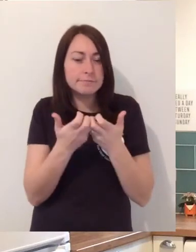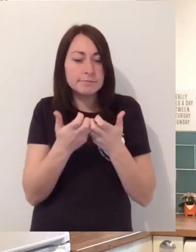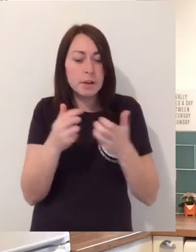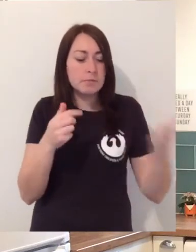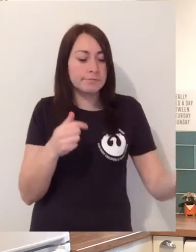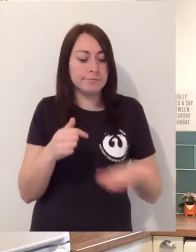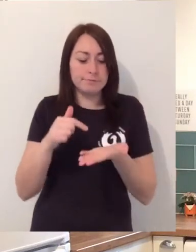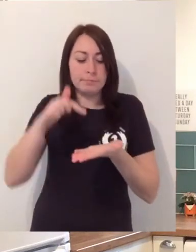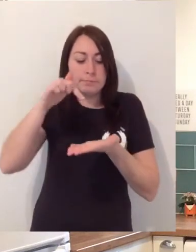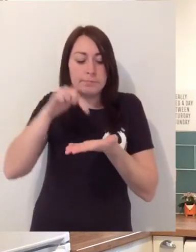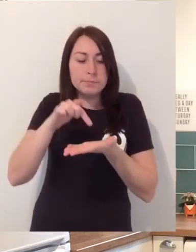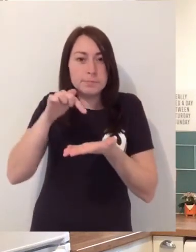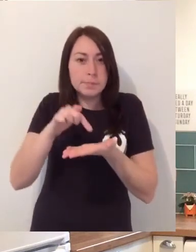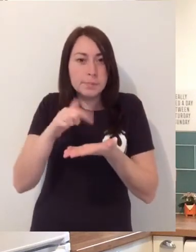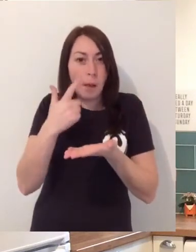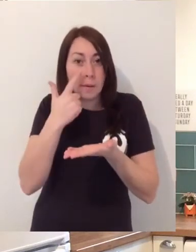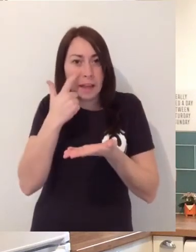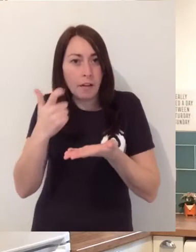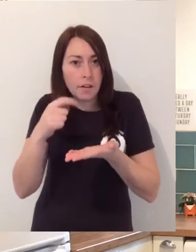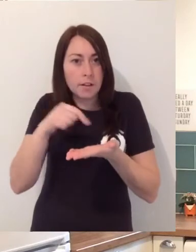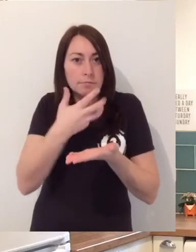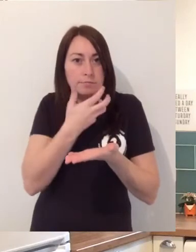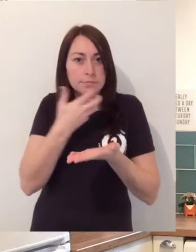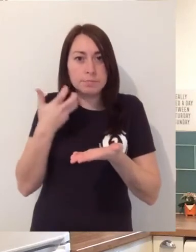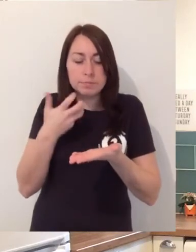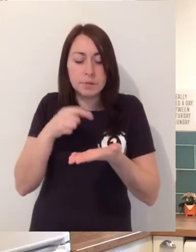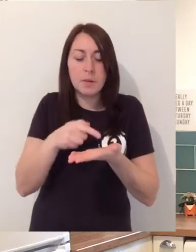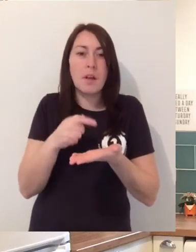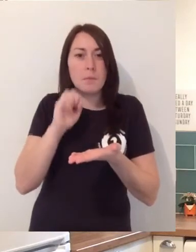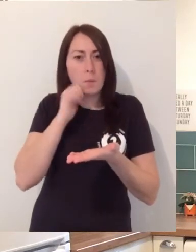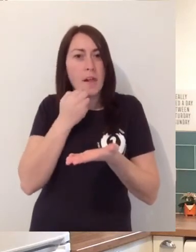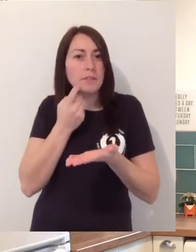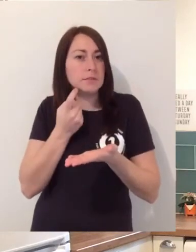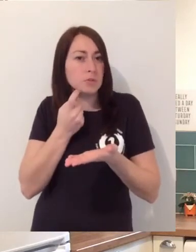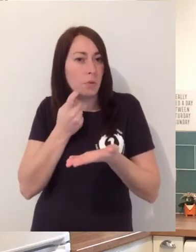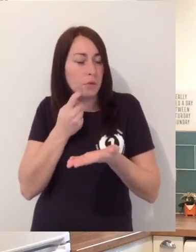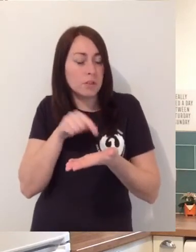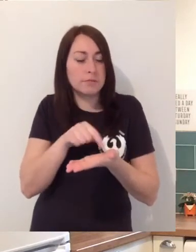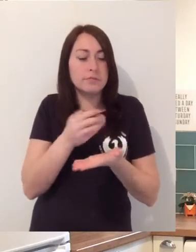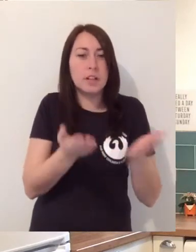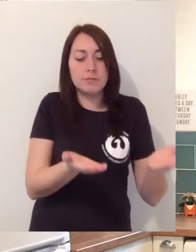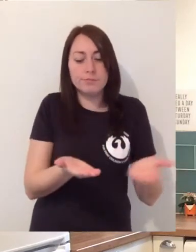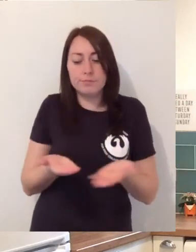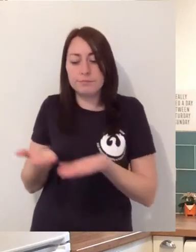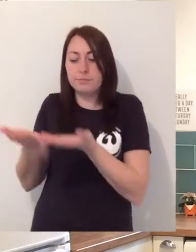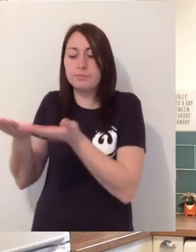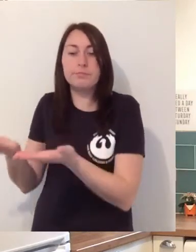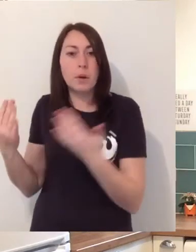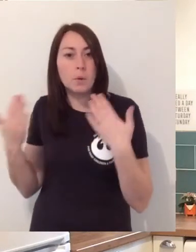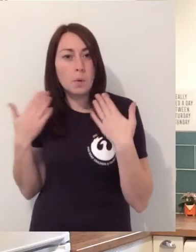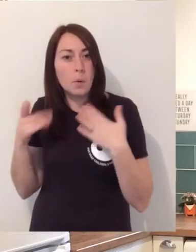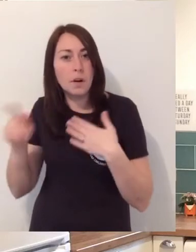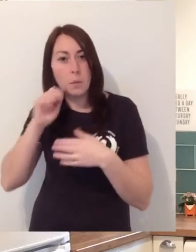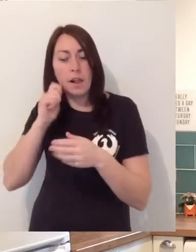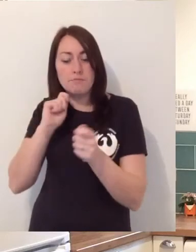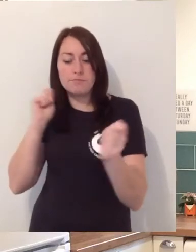the tip of your finger. Just be very careful because they're going to be hot, but they will be still slightly soft. Once you take them out, as